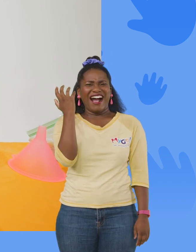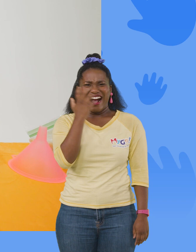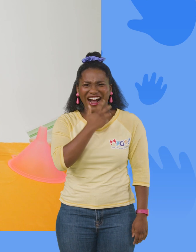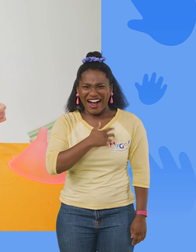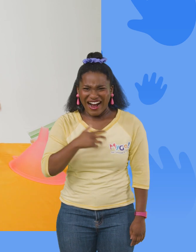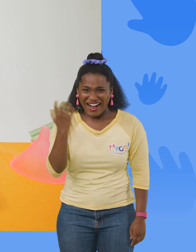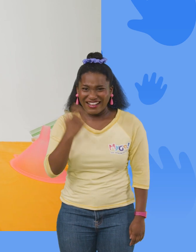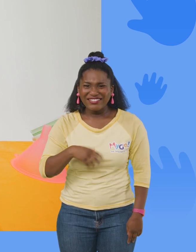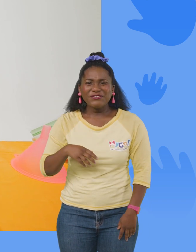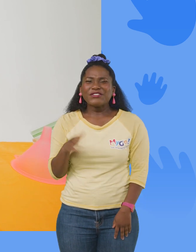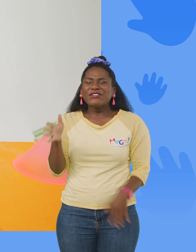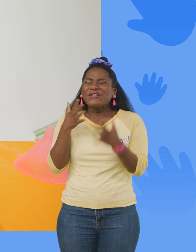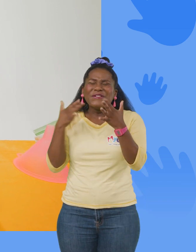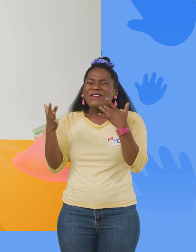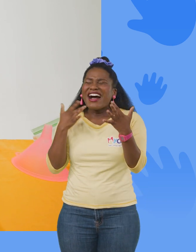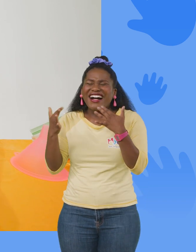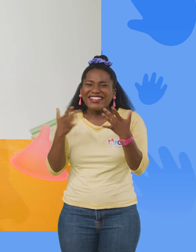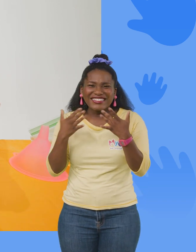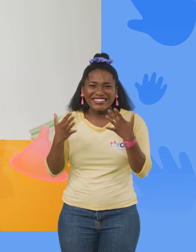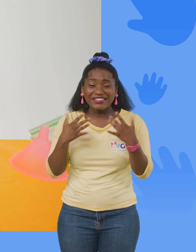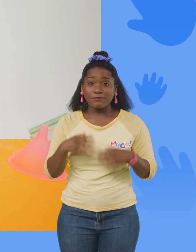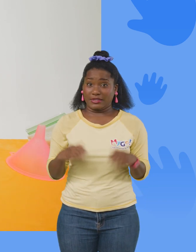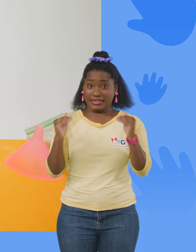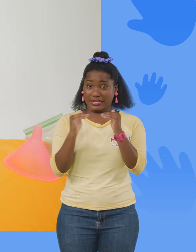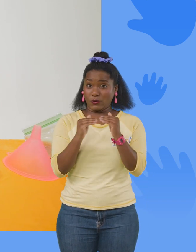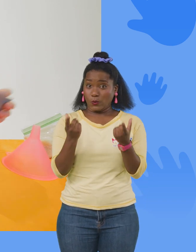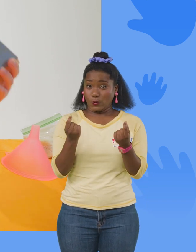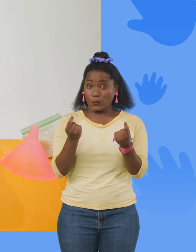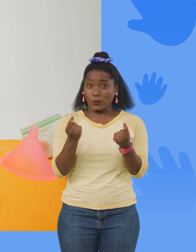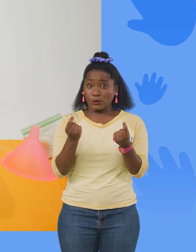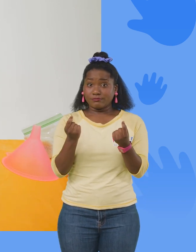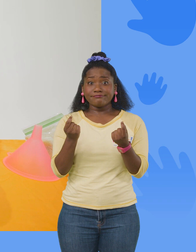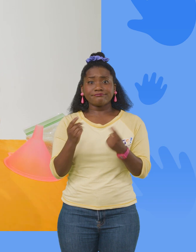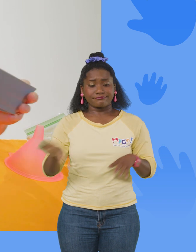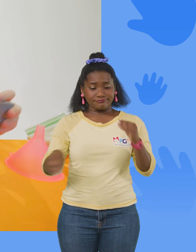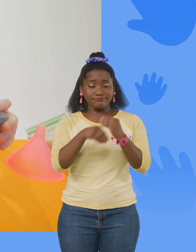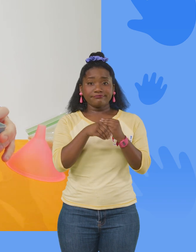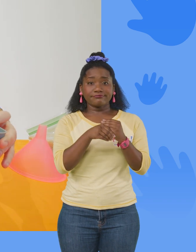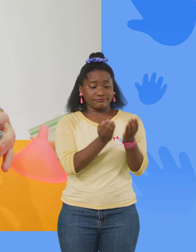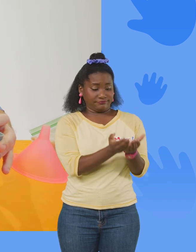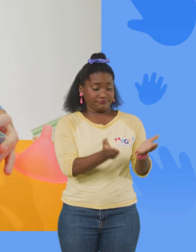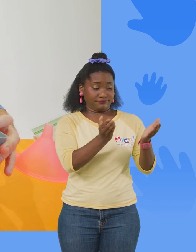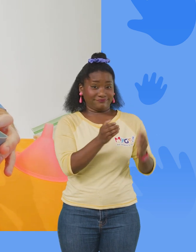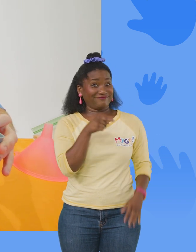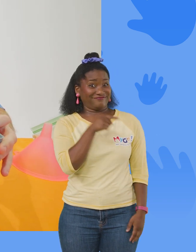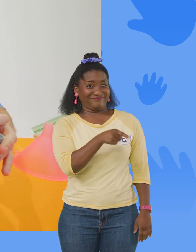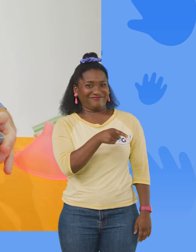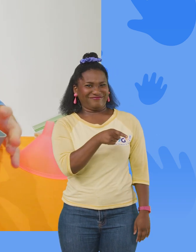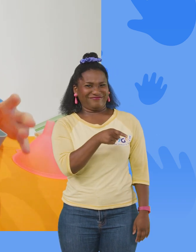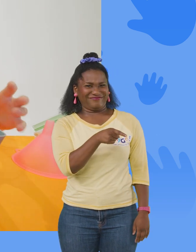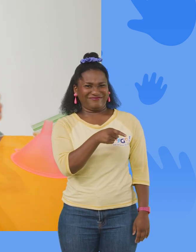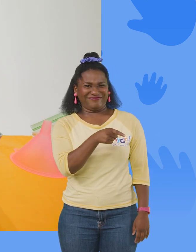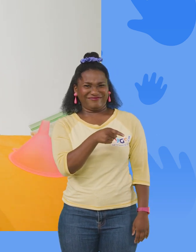Whoa, and the feathers are so colorful. And to make it even, we need to add the carrying case on this side